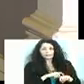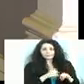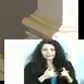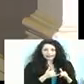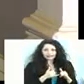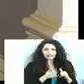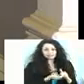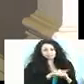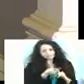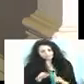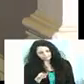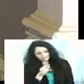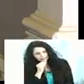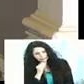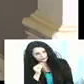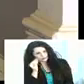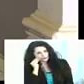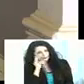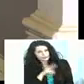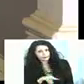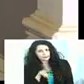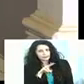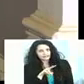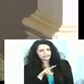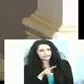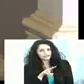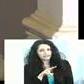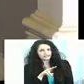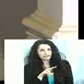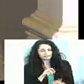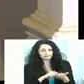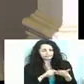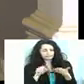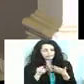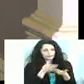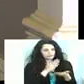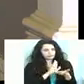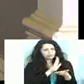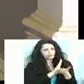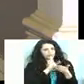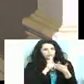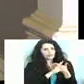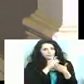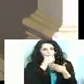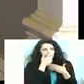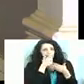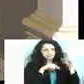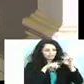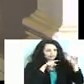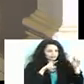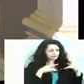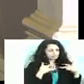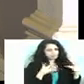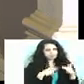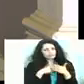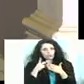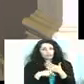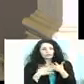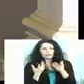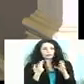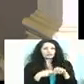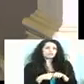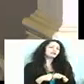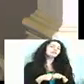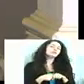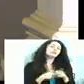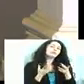then please take this home with you and mark on your own calendars the events and ministries and programs that you would like to be connected with. We